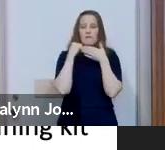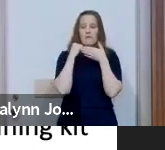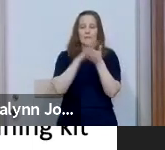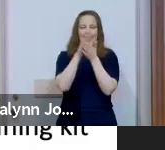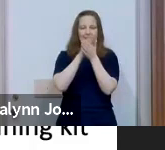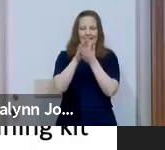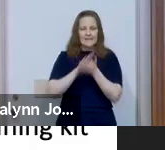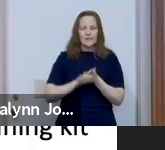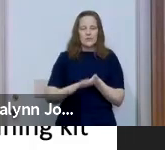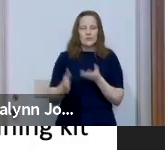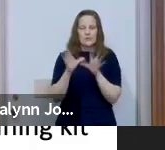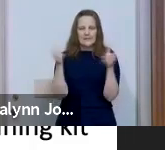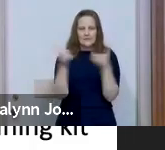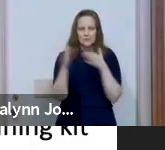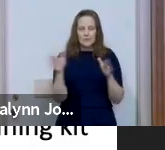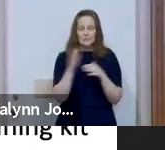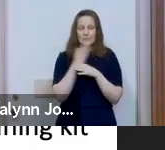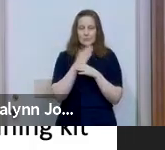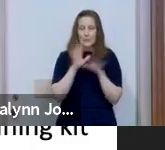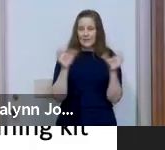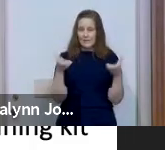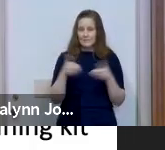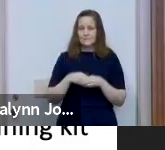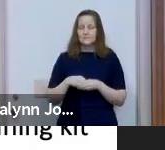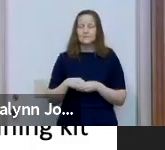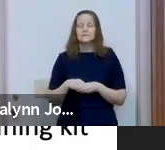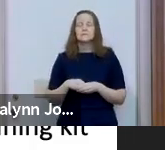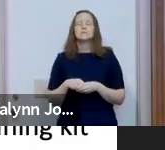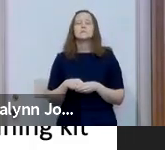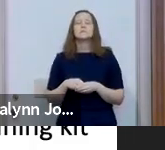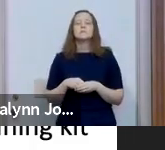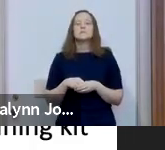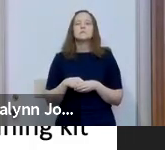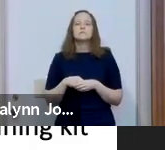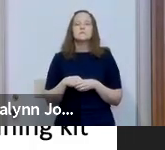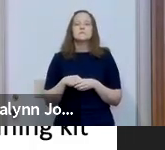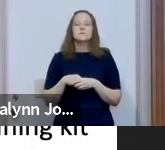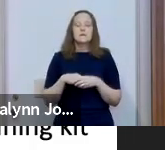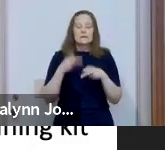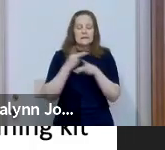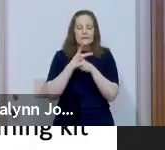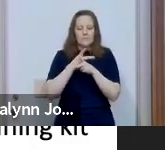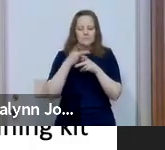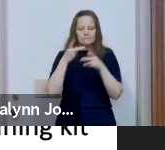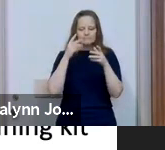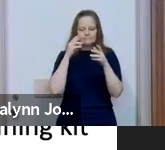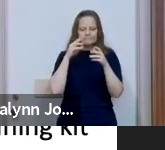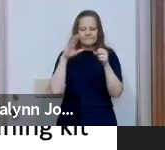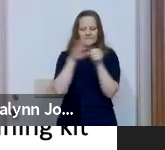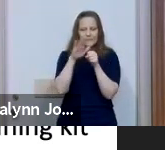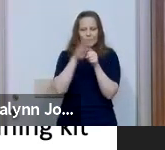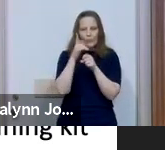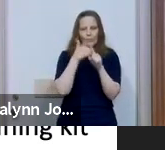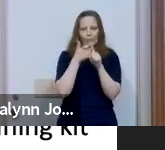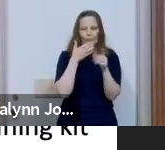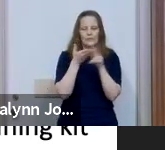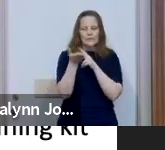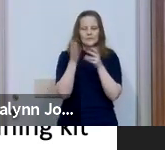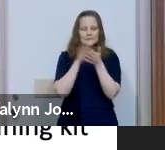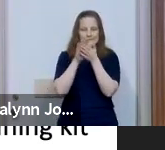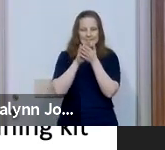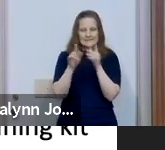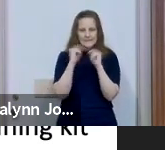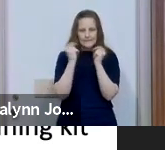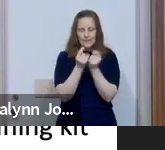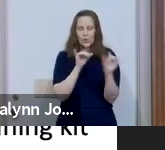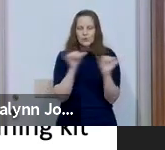cleaning up classes between classes. And we will keep these replenished through our custodial team. Also want to